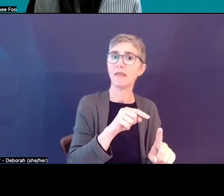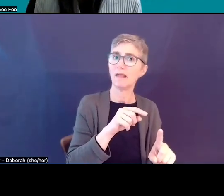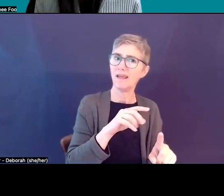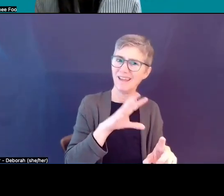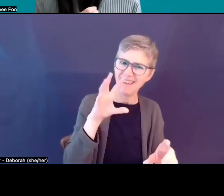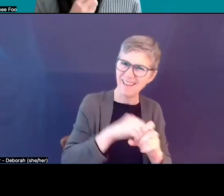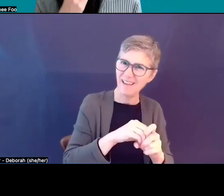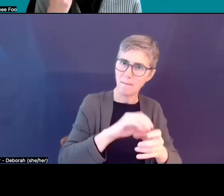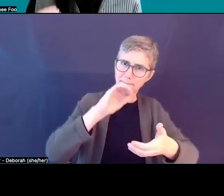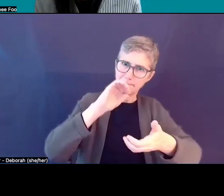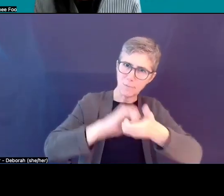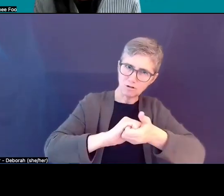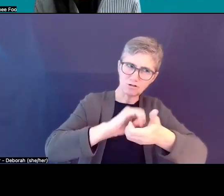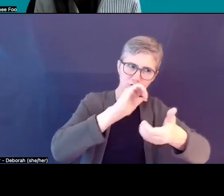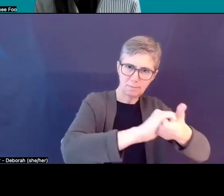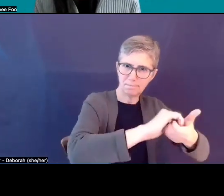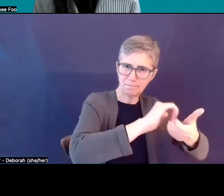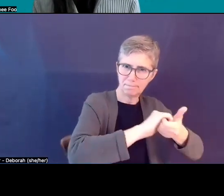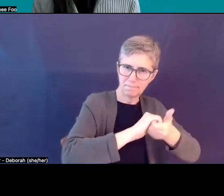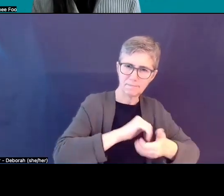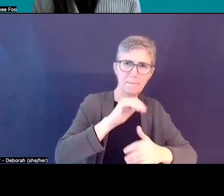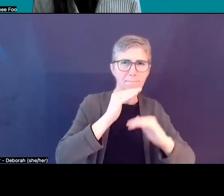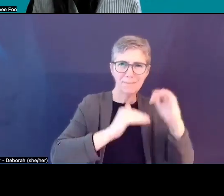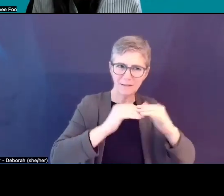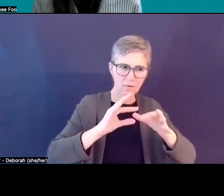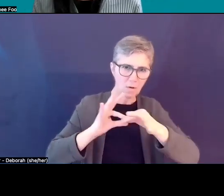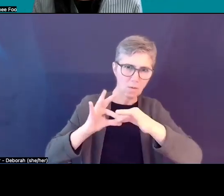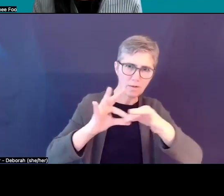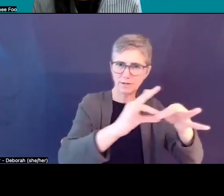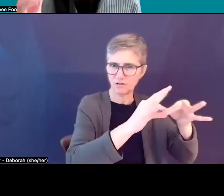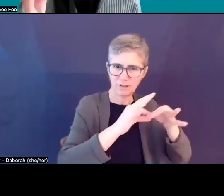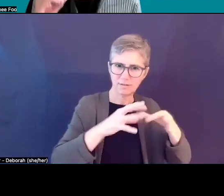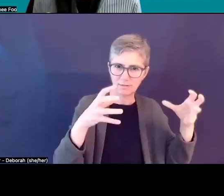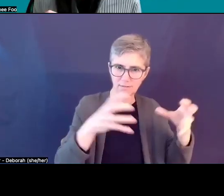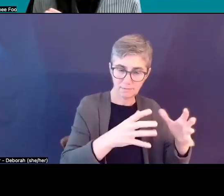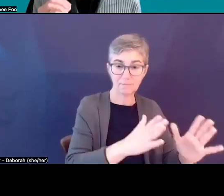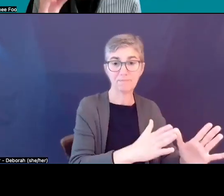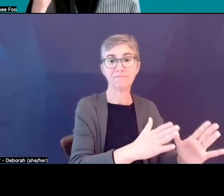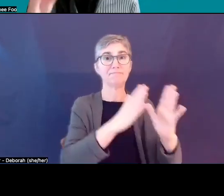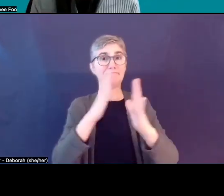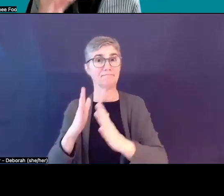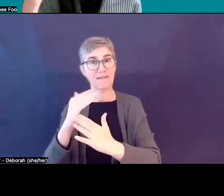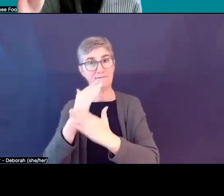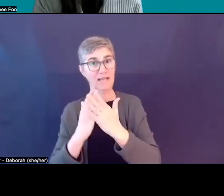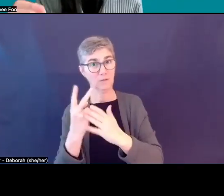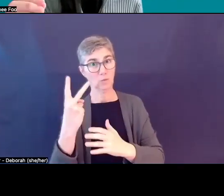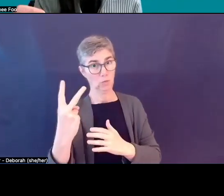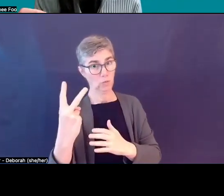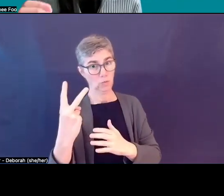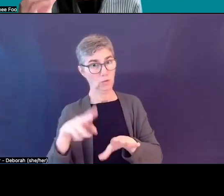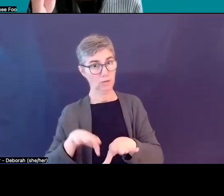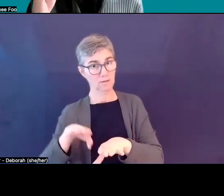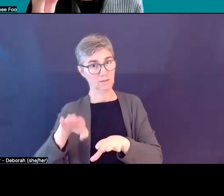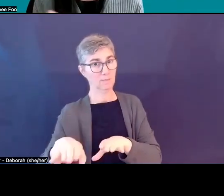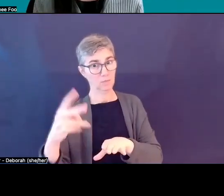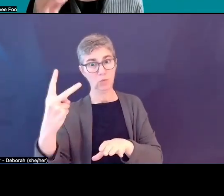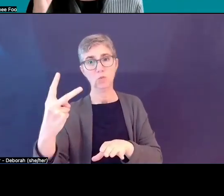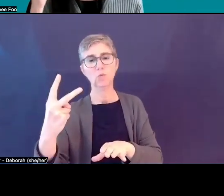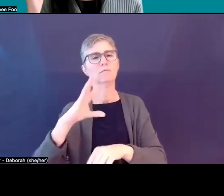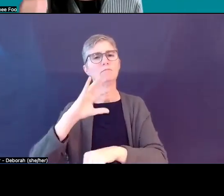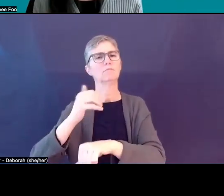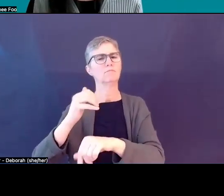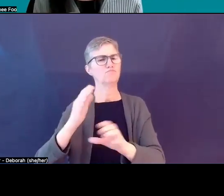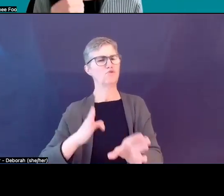about partnership and coalition building. Phase two, where we're at, is preparing for implementation